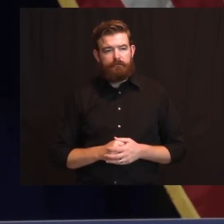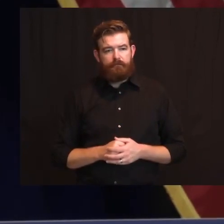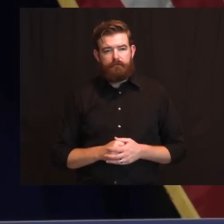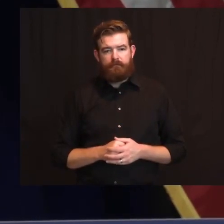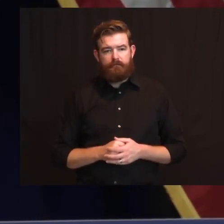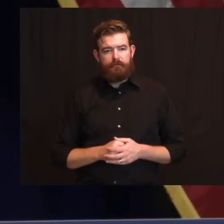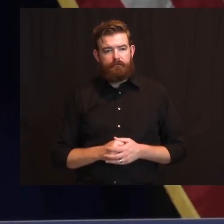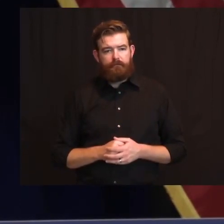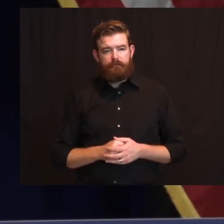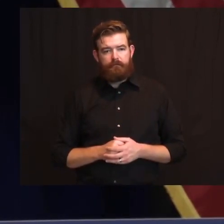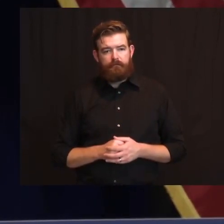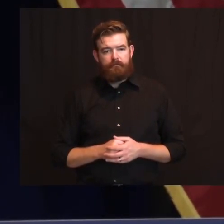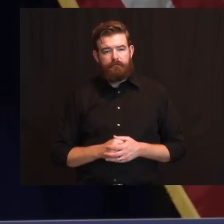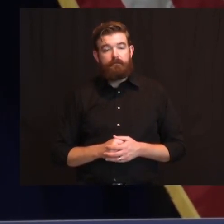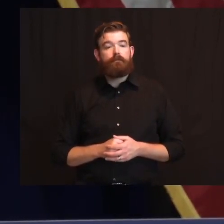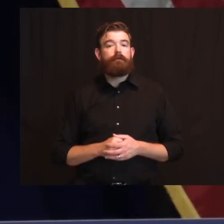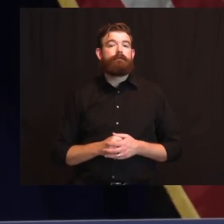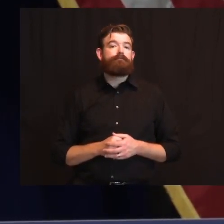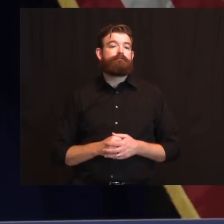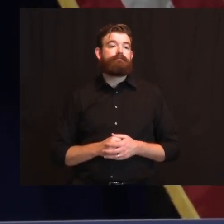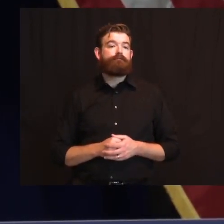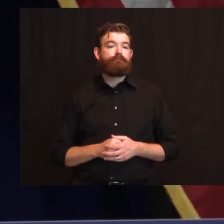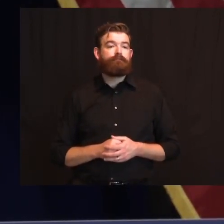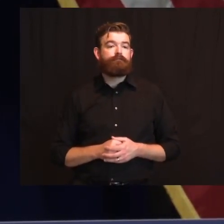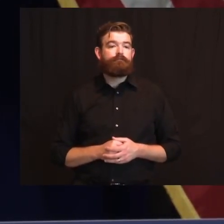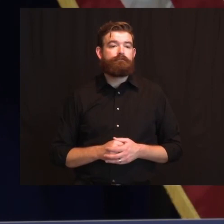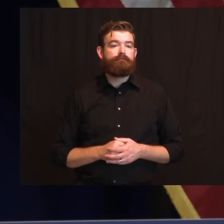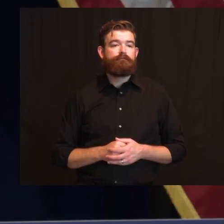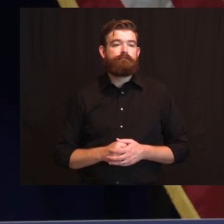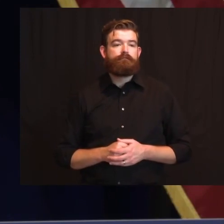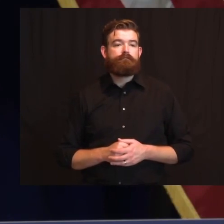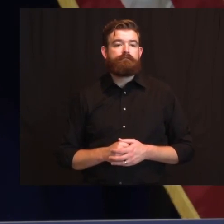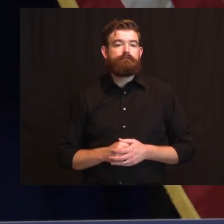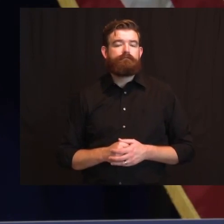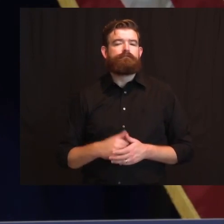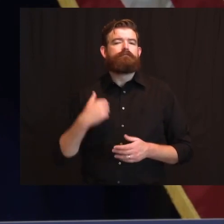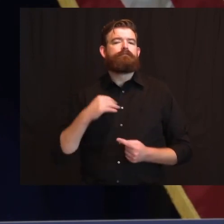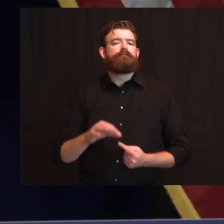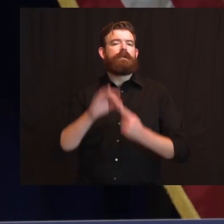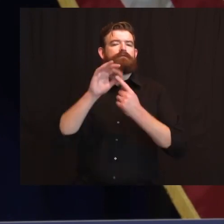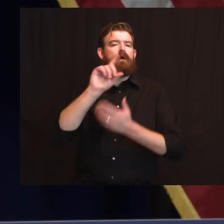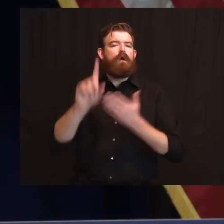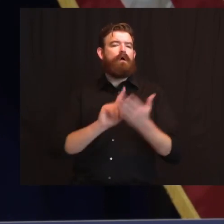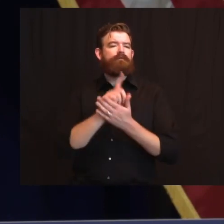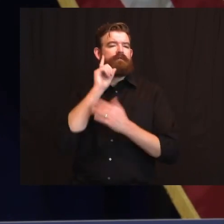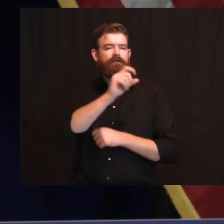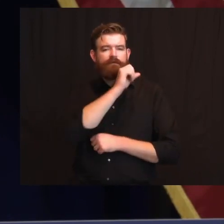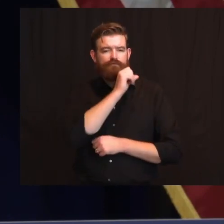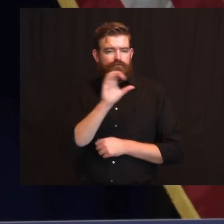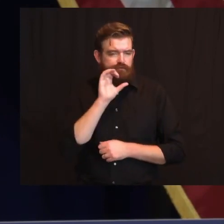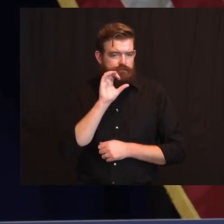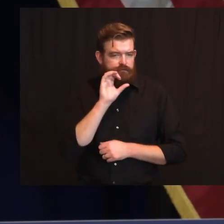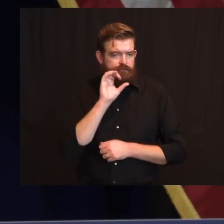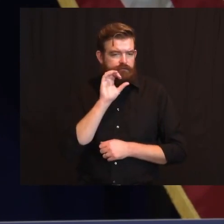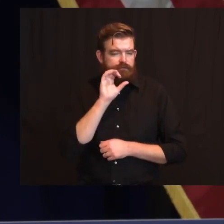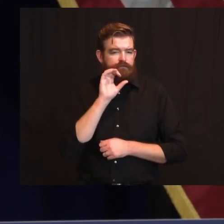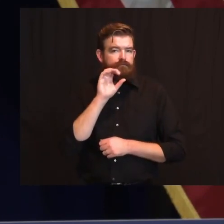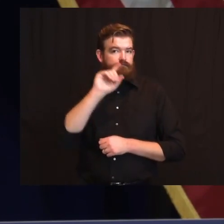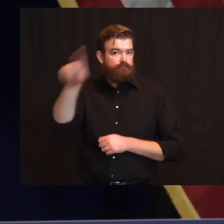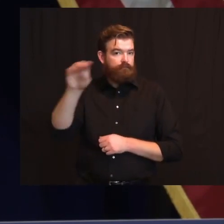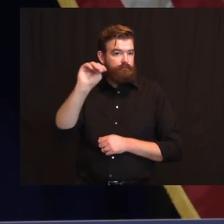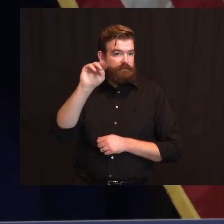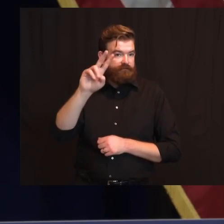special hours for seniors and for senior appointments. There's great latitude